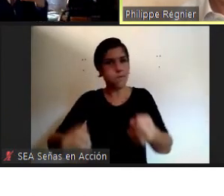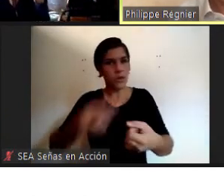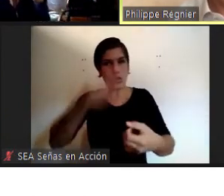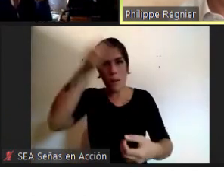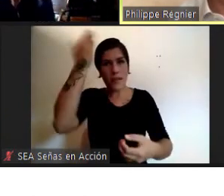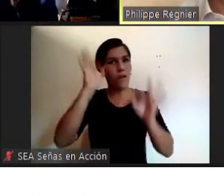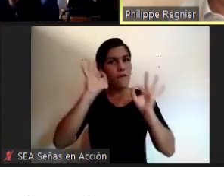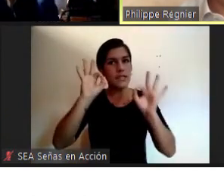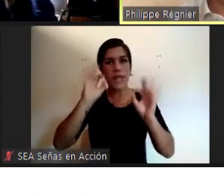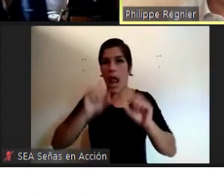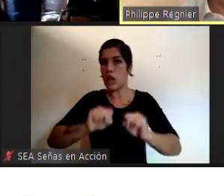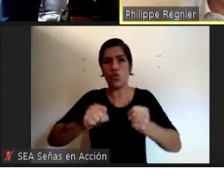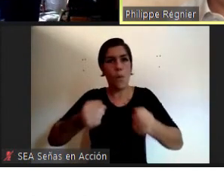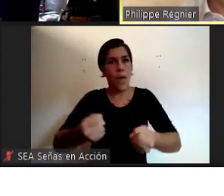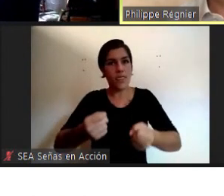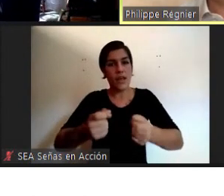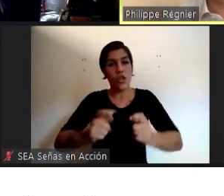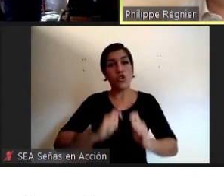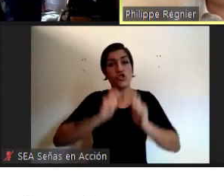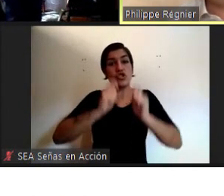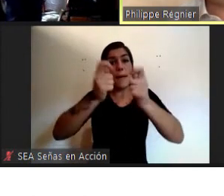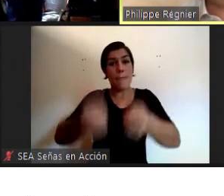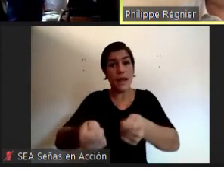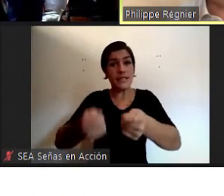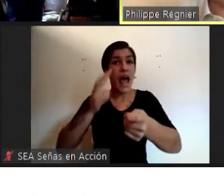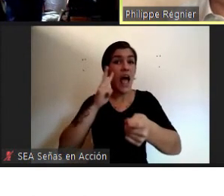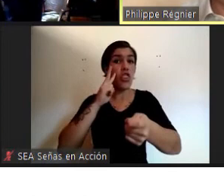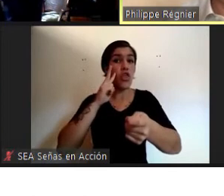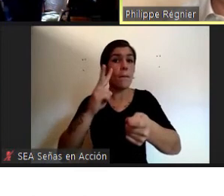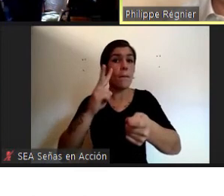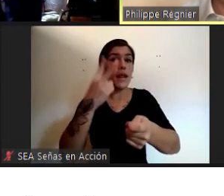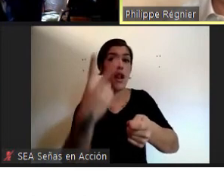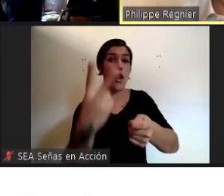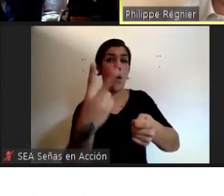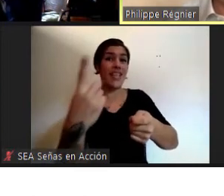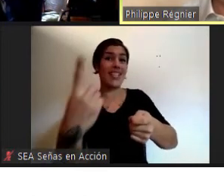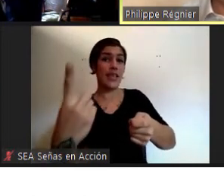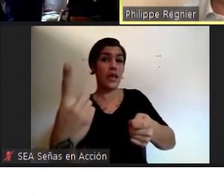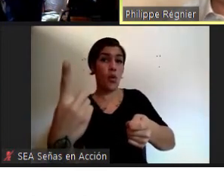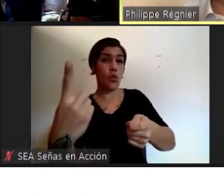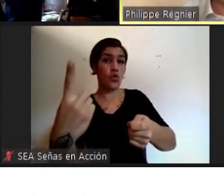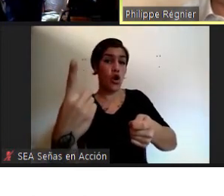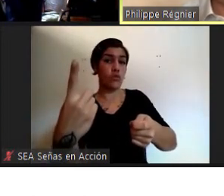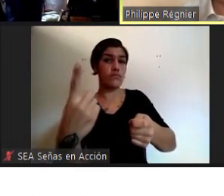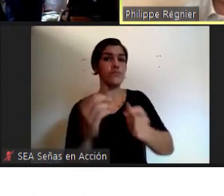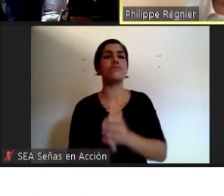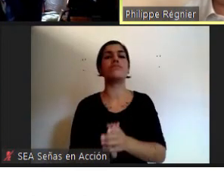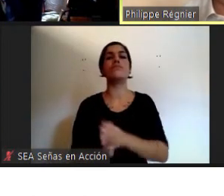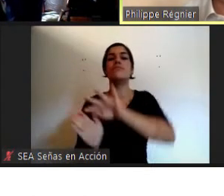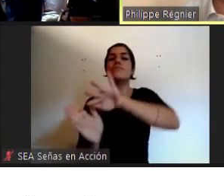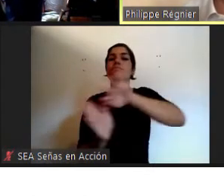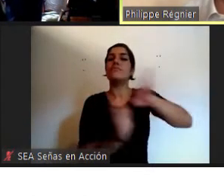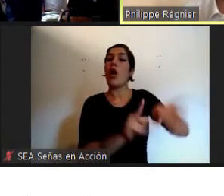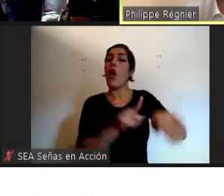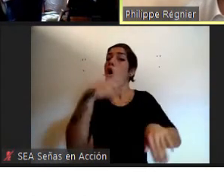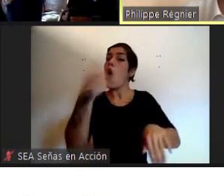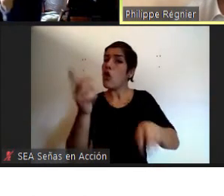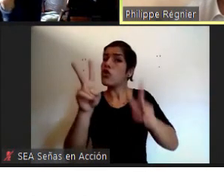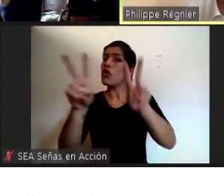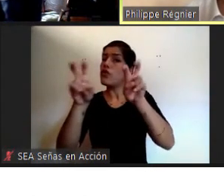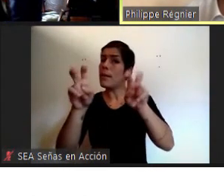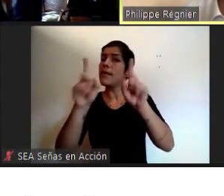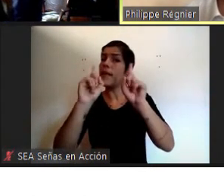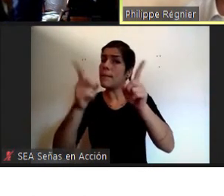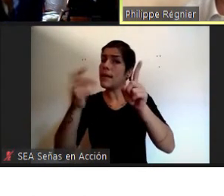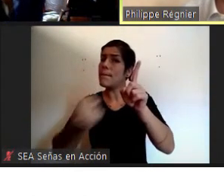happen this year. It was moved to 2021. And another aspect is solidarity. I